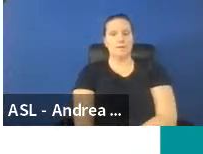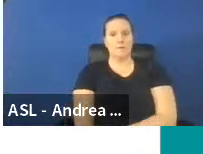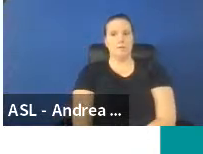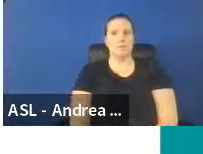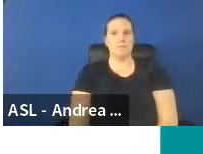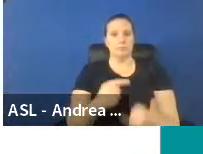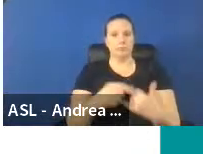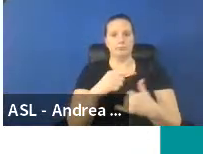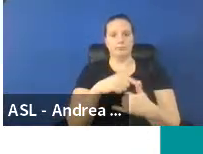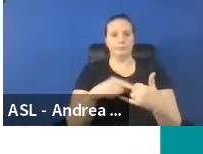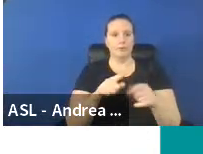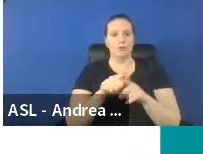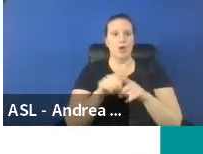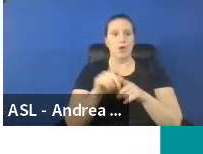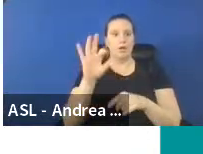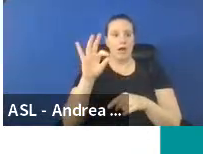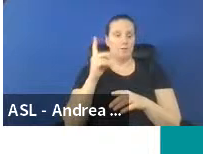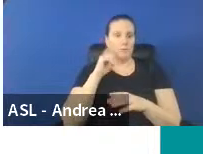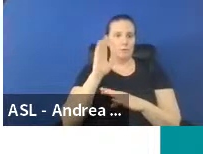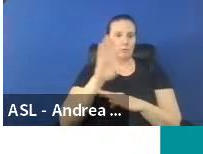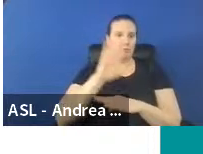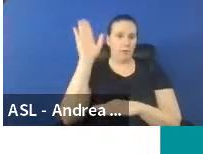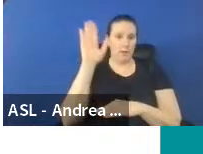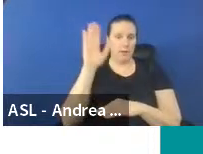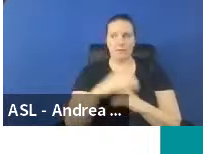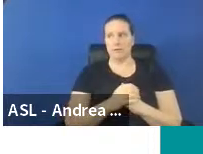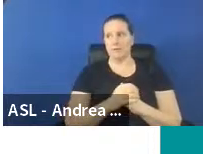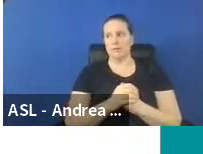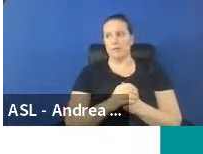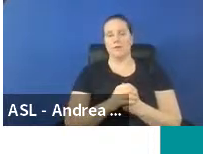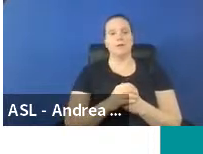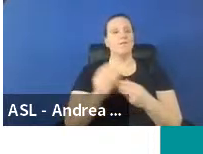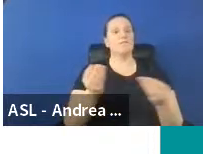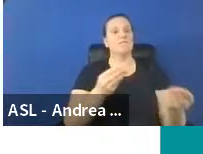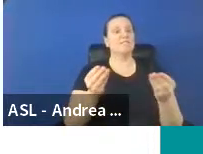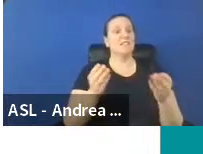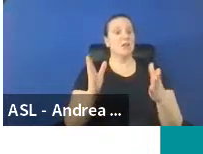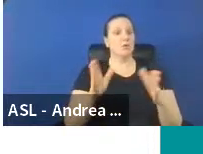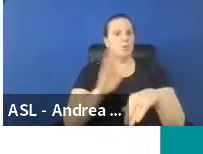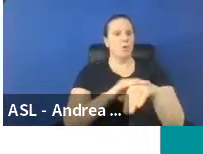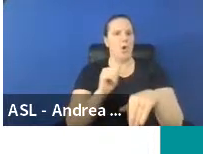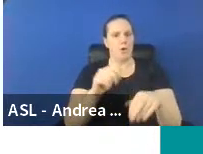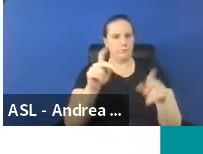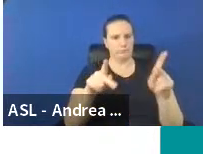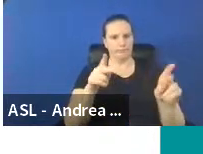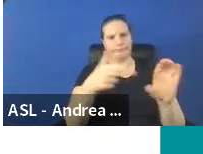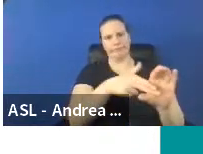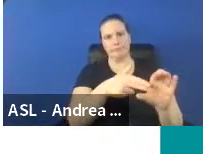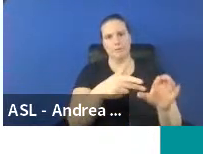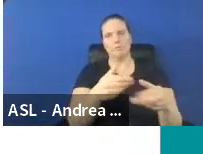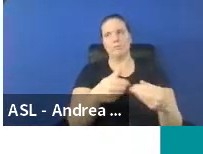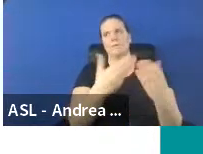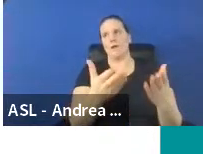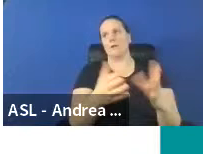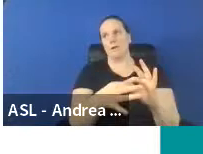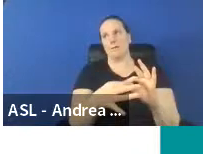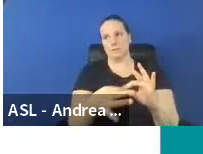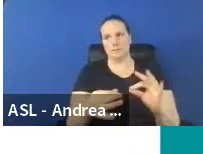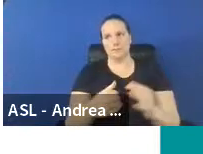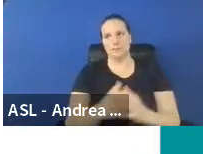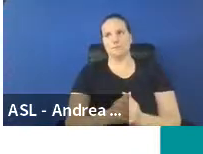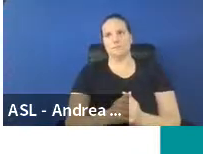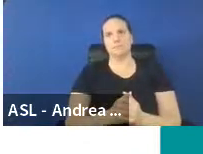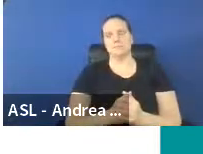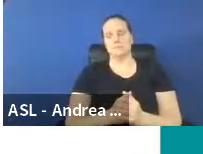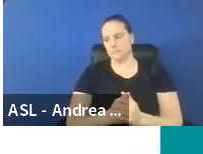Dial *9 to raise your hand. The facilitator will call on participants to provide comment.